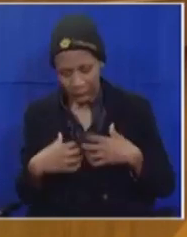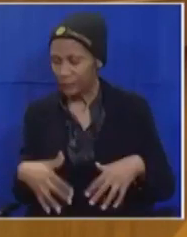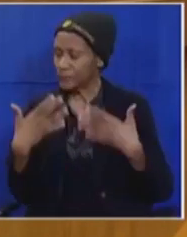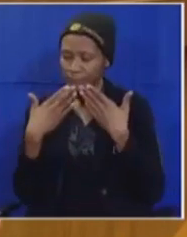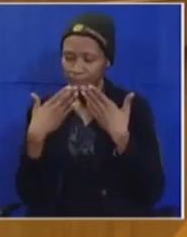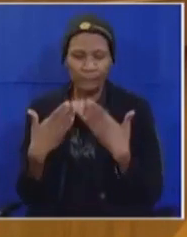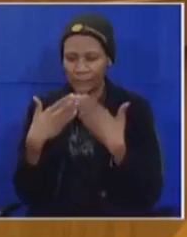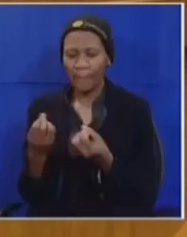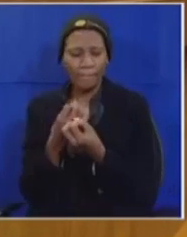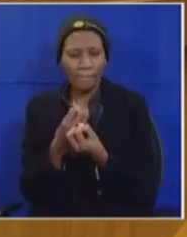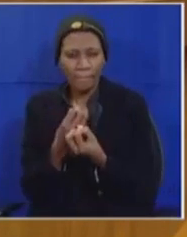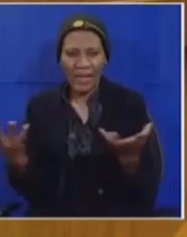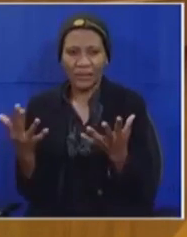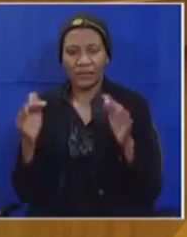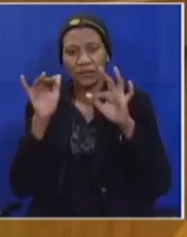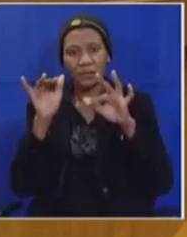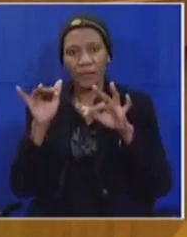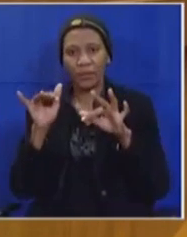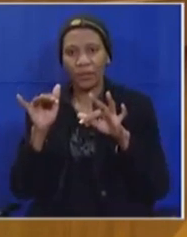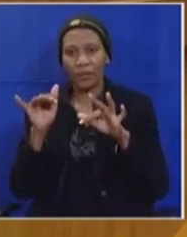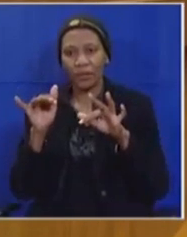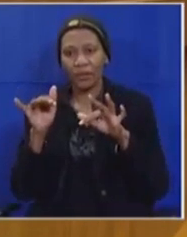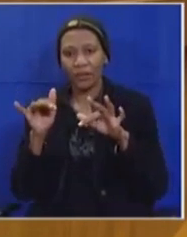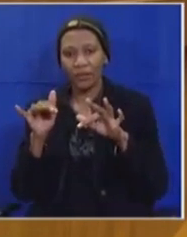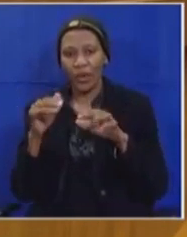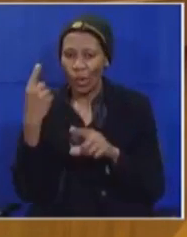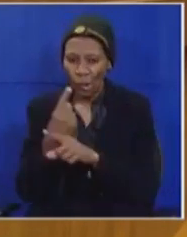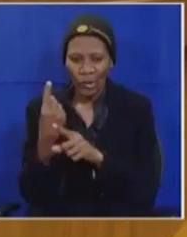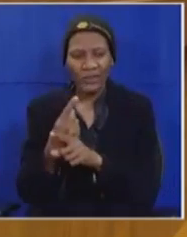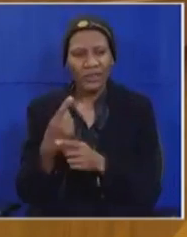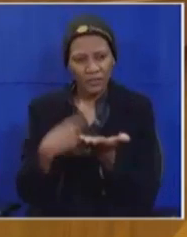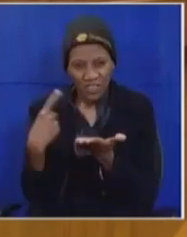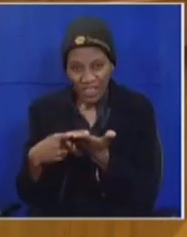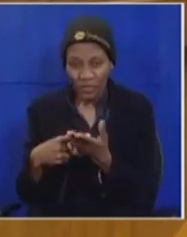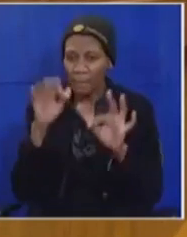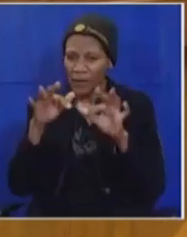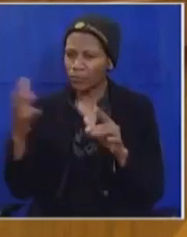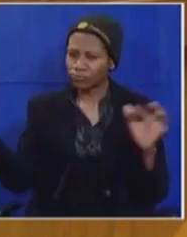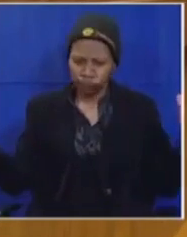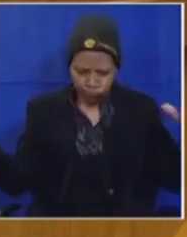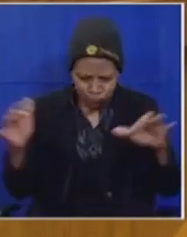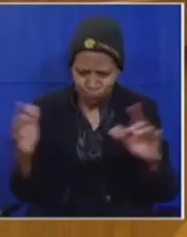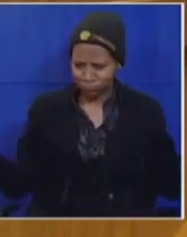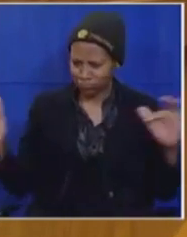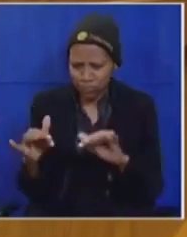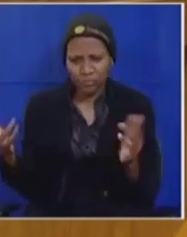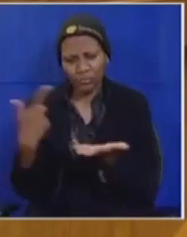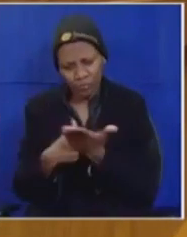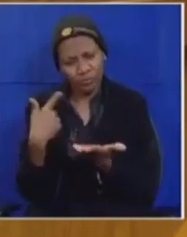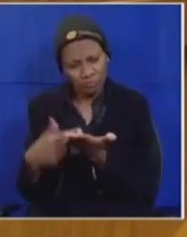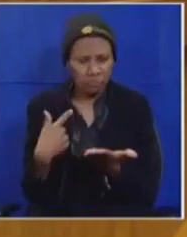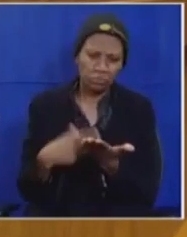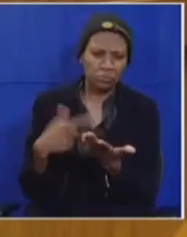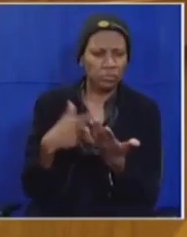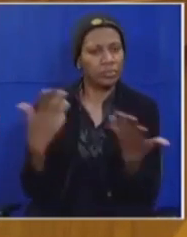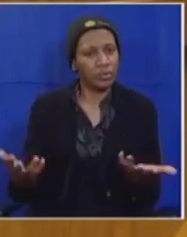that many of our people have been participating in all these discussions. And to us as the ANC, it's become very